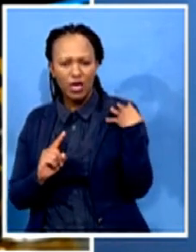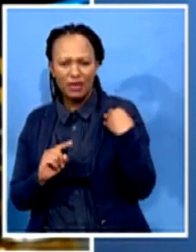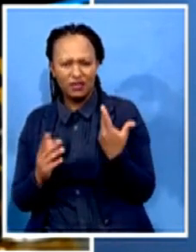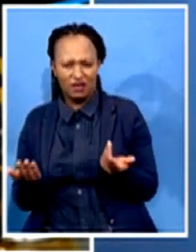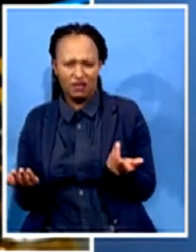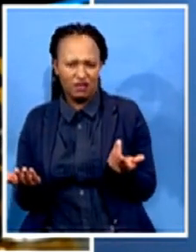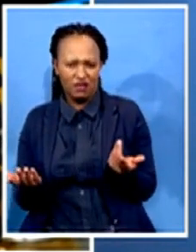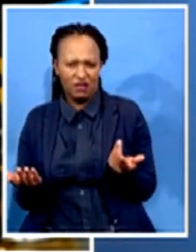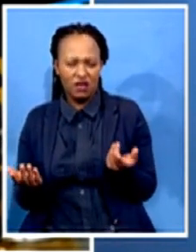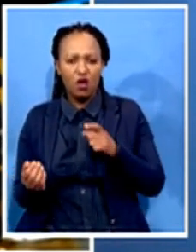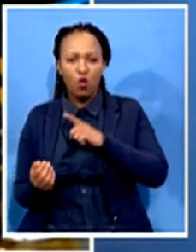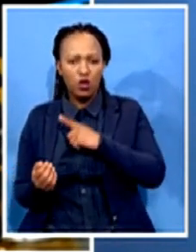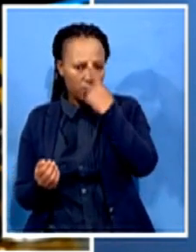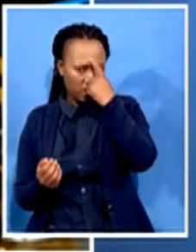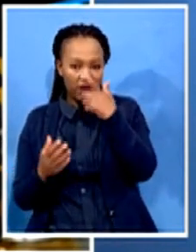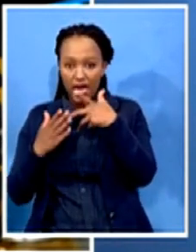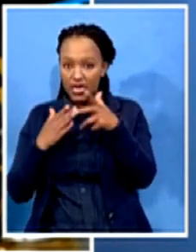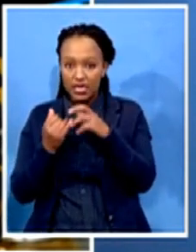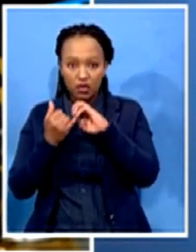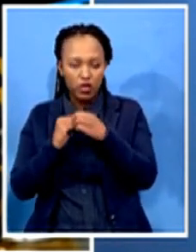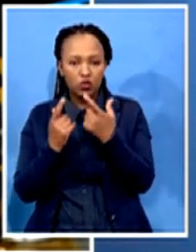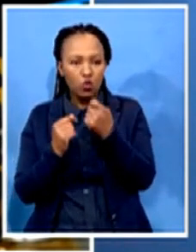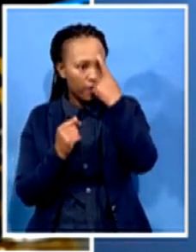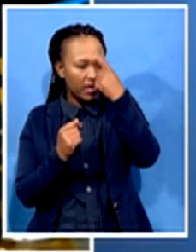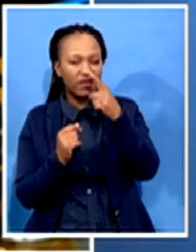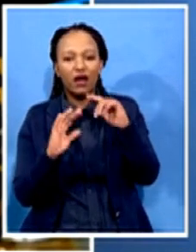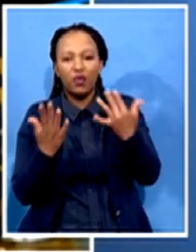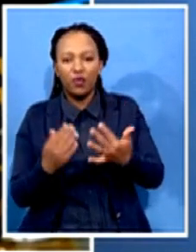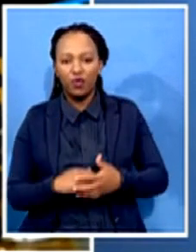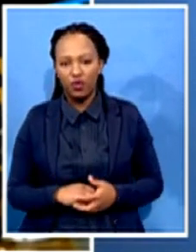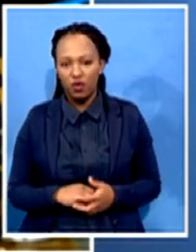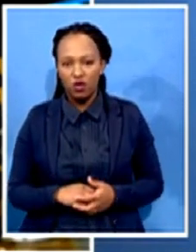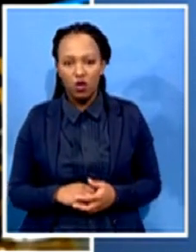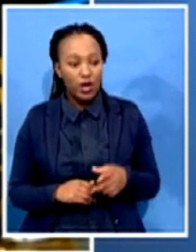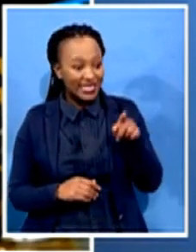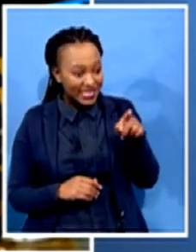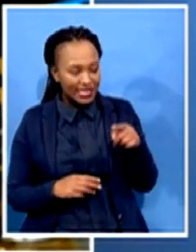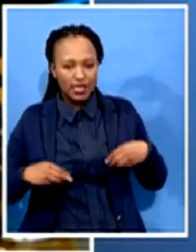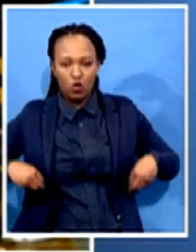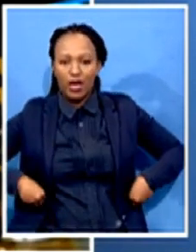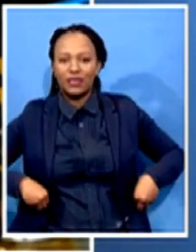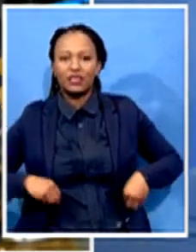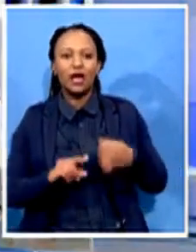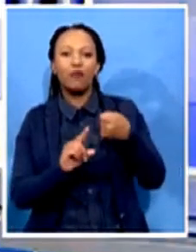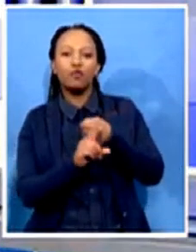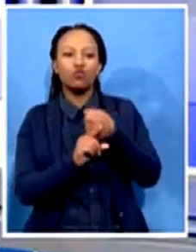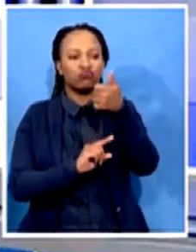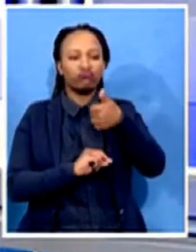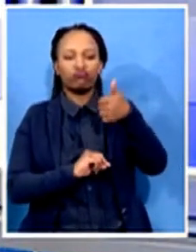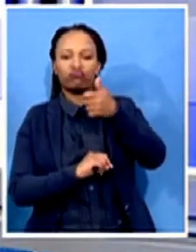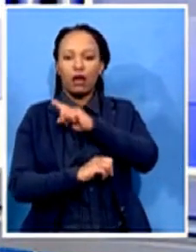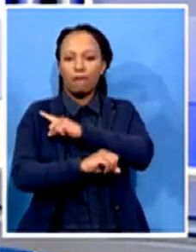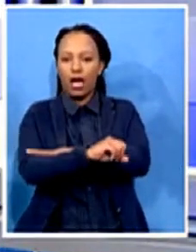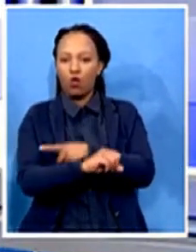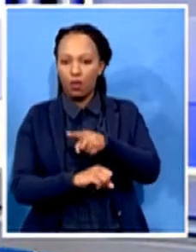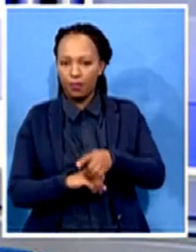do? Right. Because this is clear corruption, abuse of power. All right. Bantu Holomisa, General Bantu Holomisa